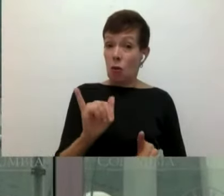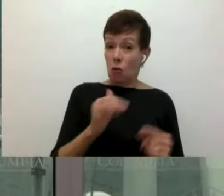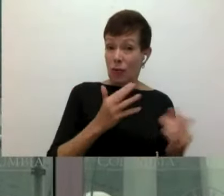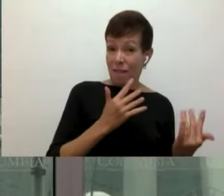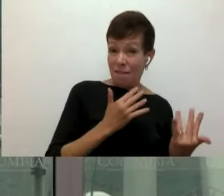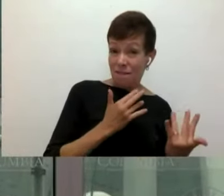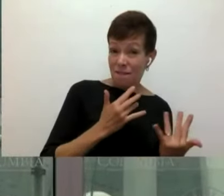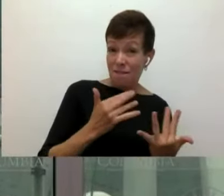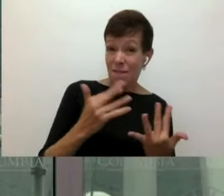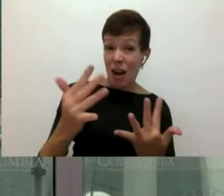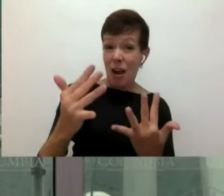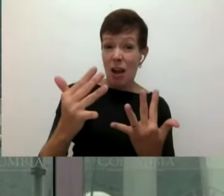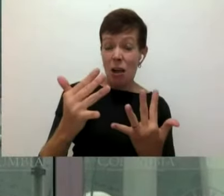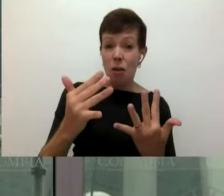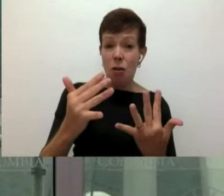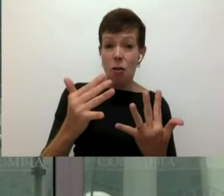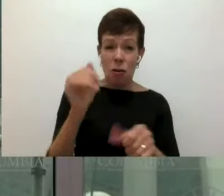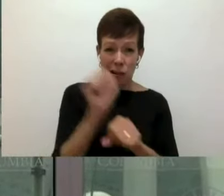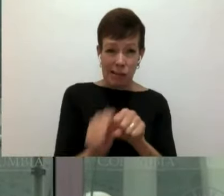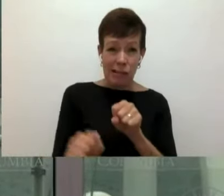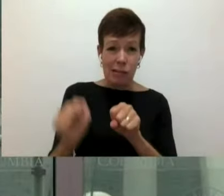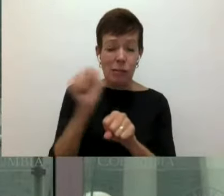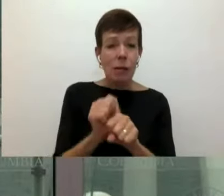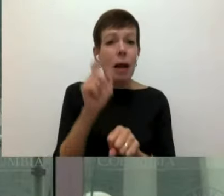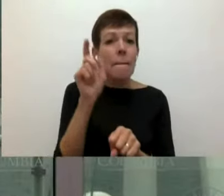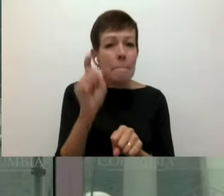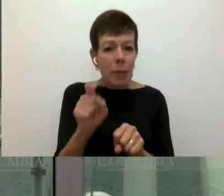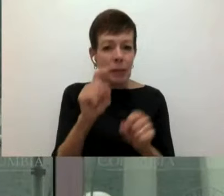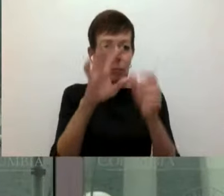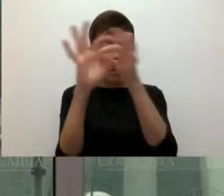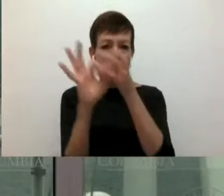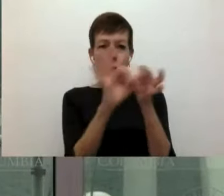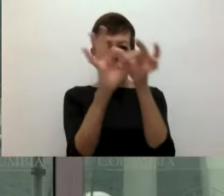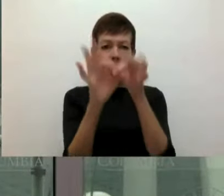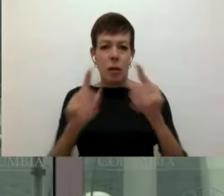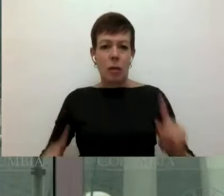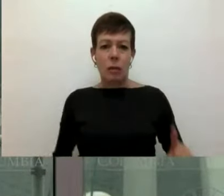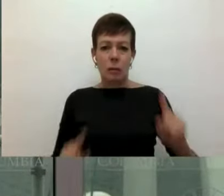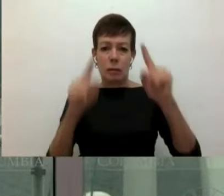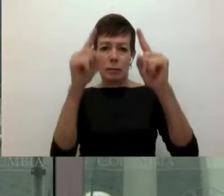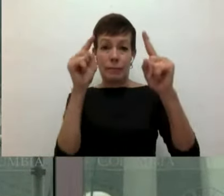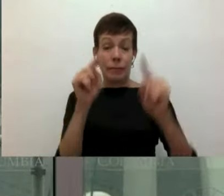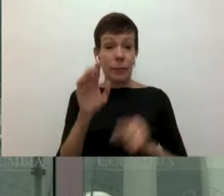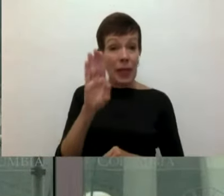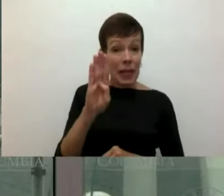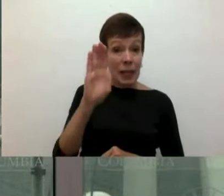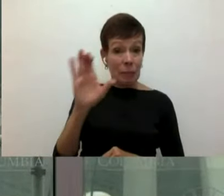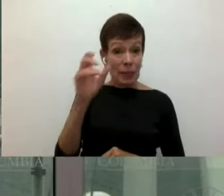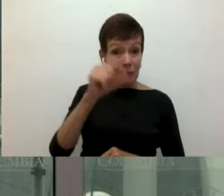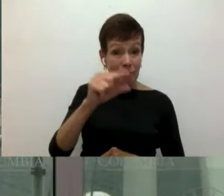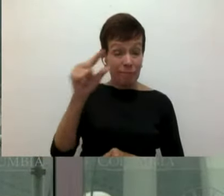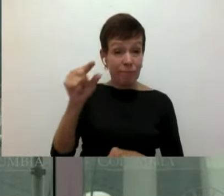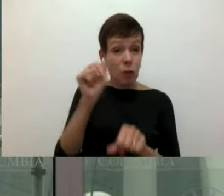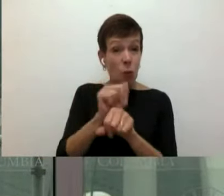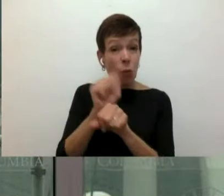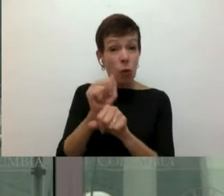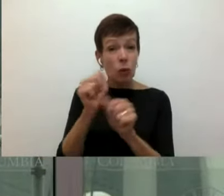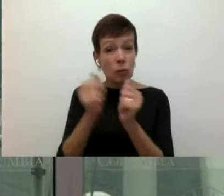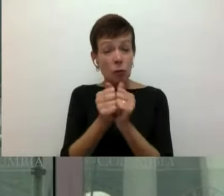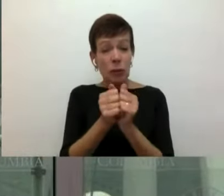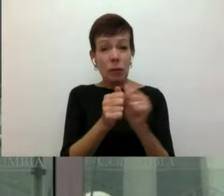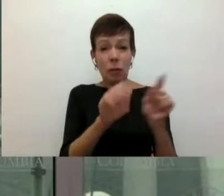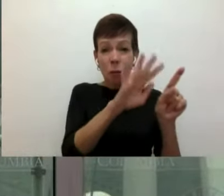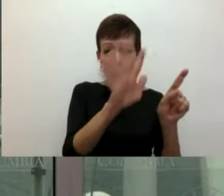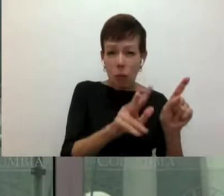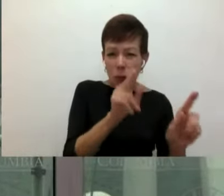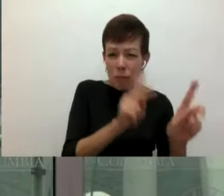key here is that those wildfire fighting efforts have to be coordinated under the unified command. BC Wildfire